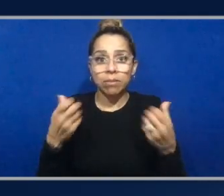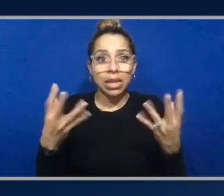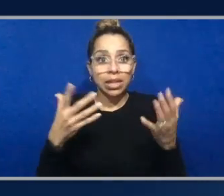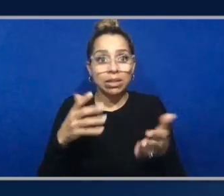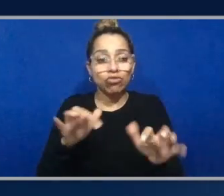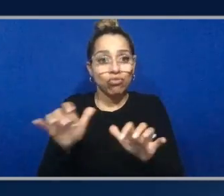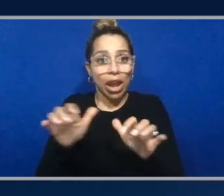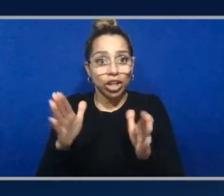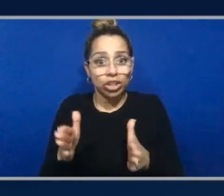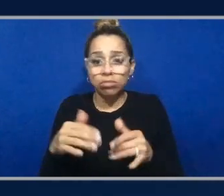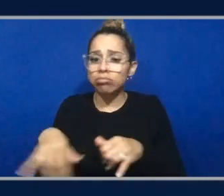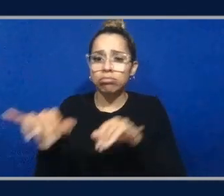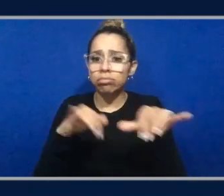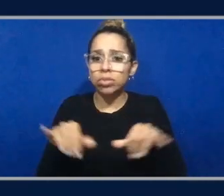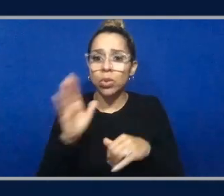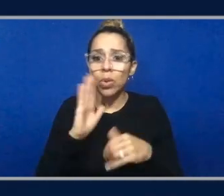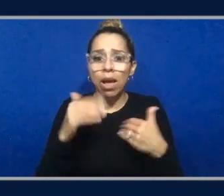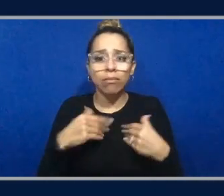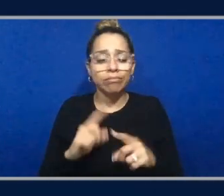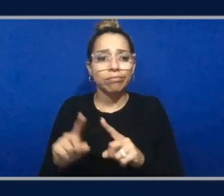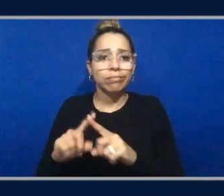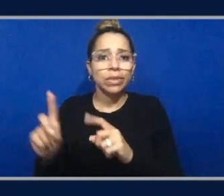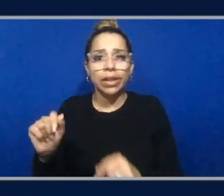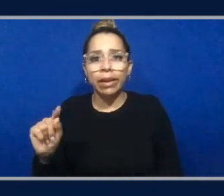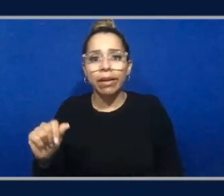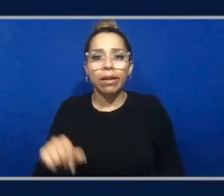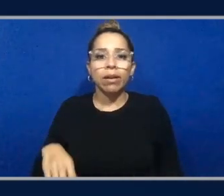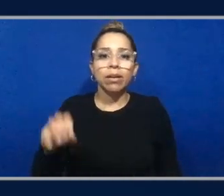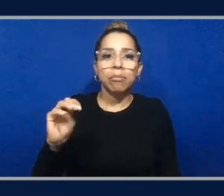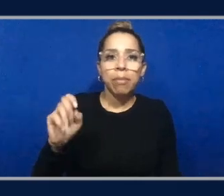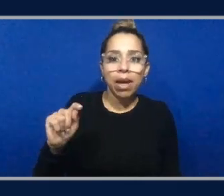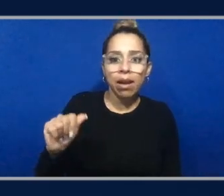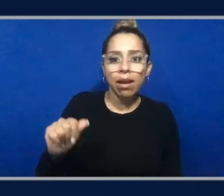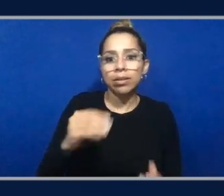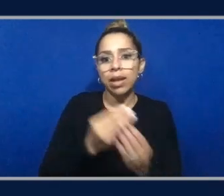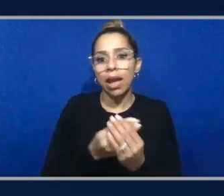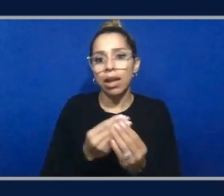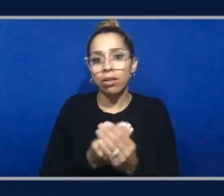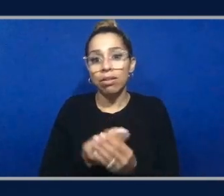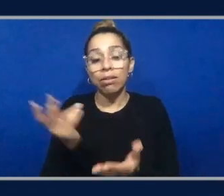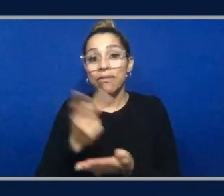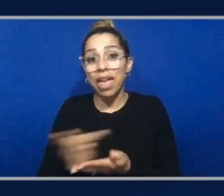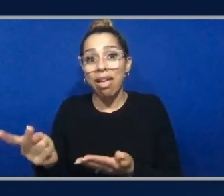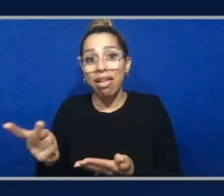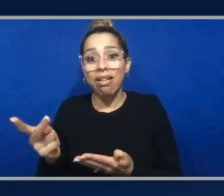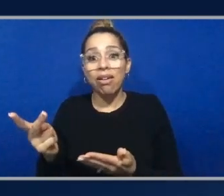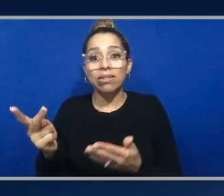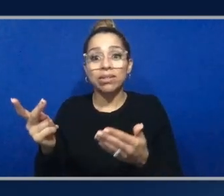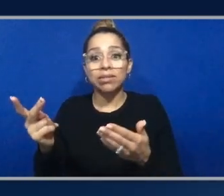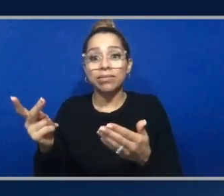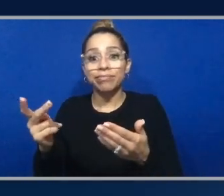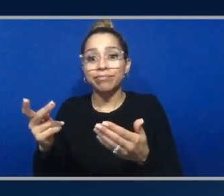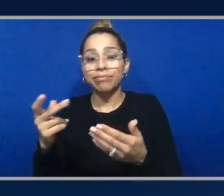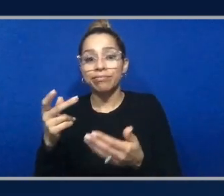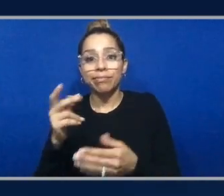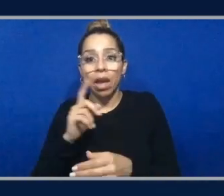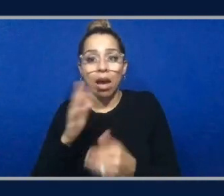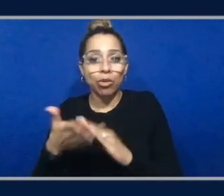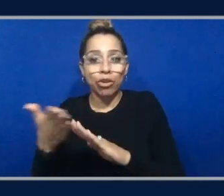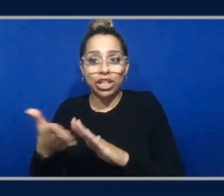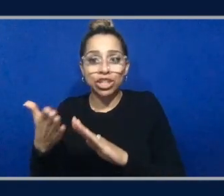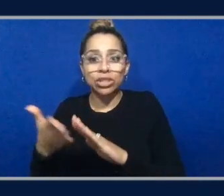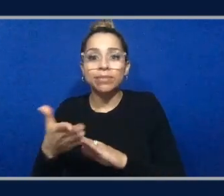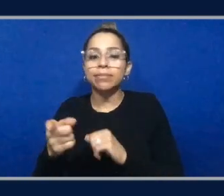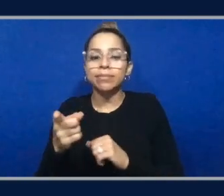and metadata files, due to like failed commits, failed operations, and those may result into a storage which you